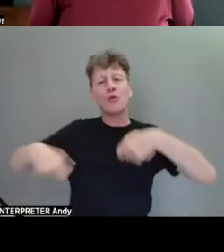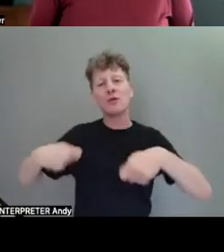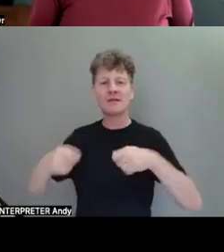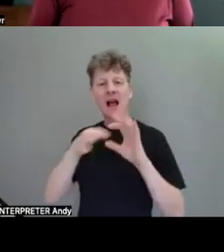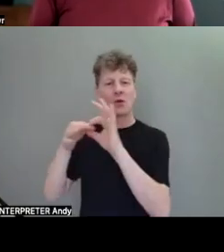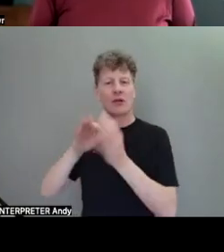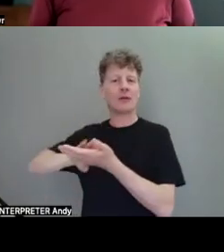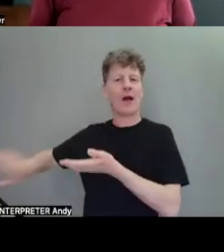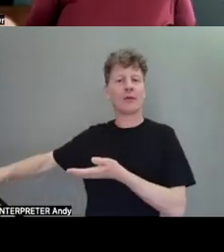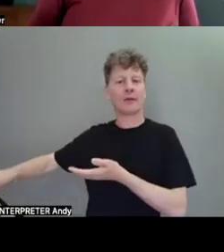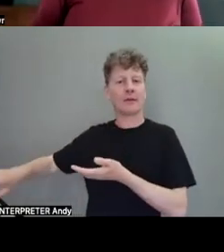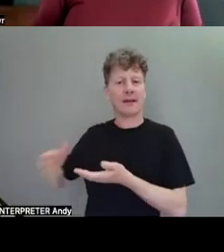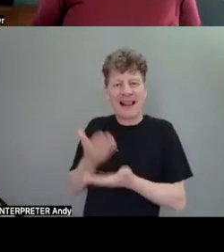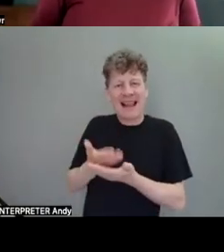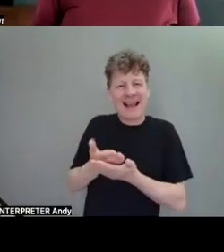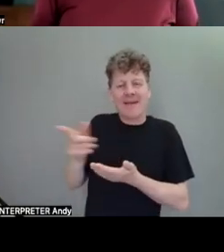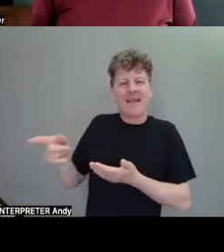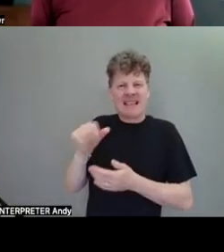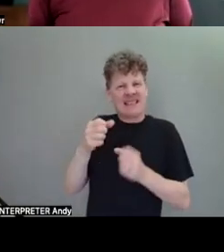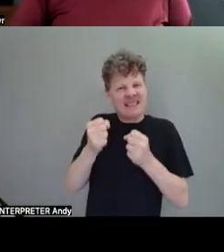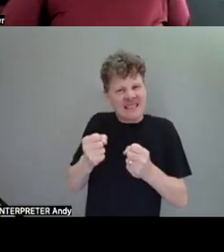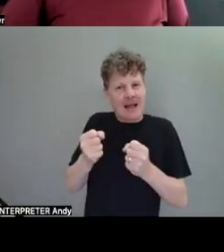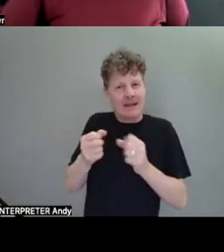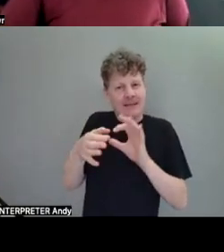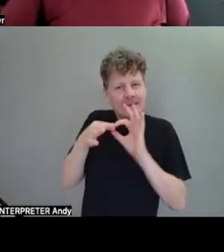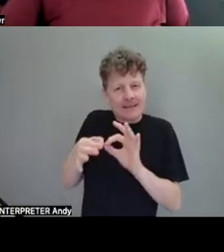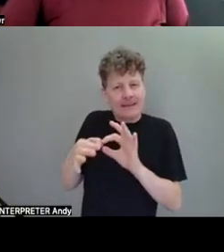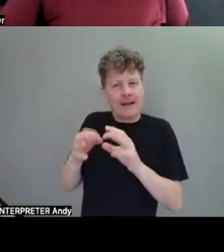in the data set only the tighter, more connected clusters.